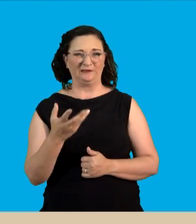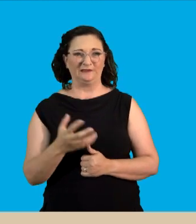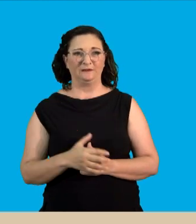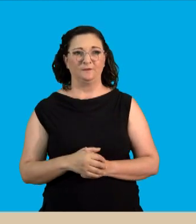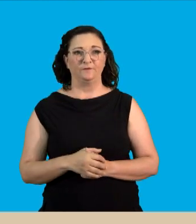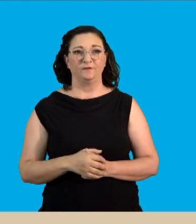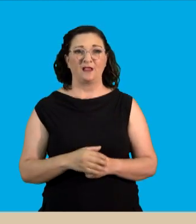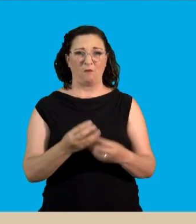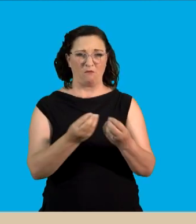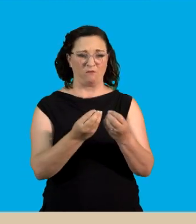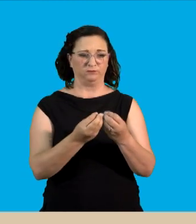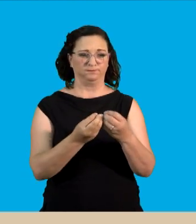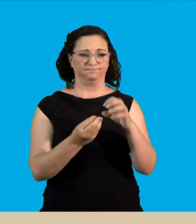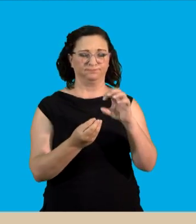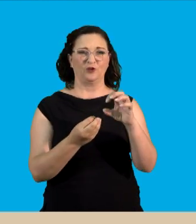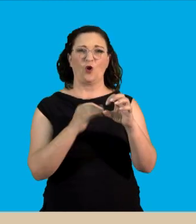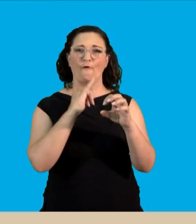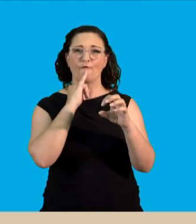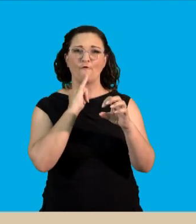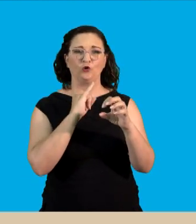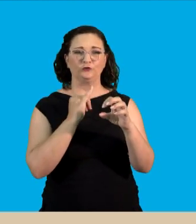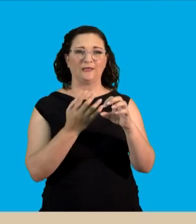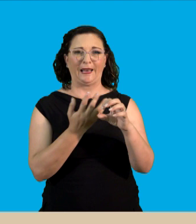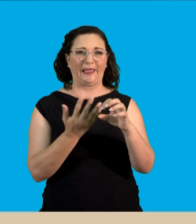A comet is a body made up of